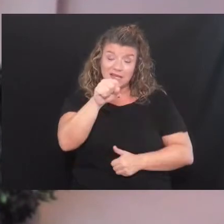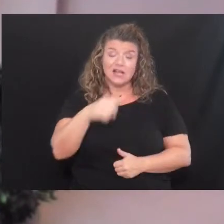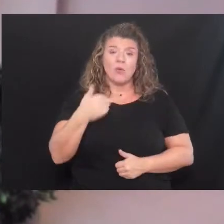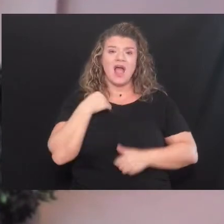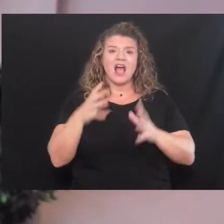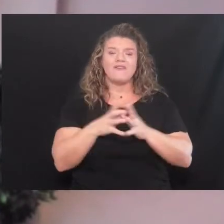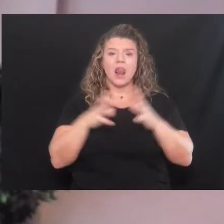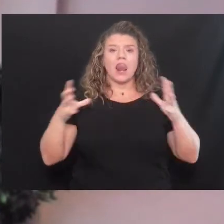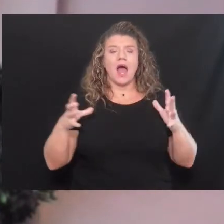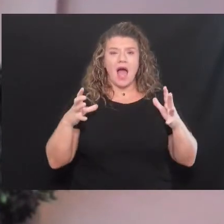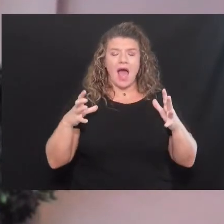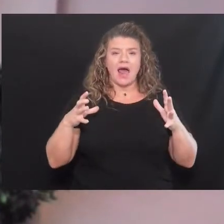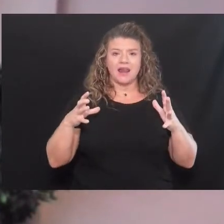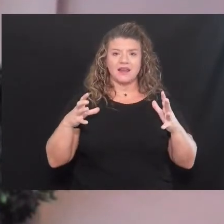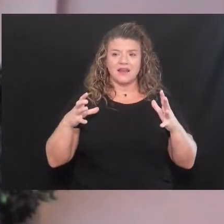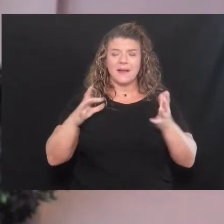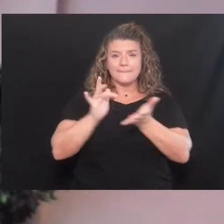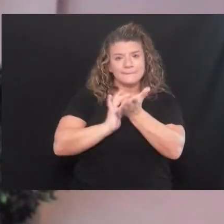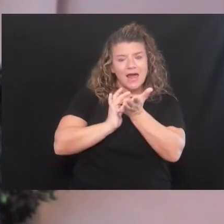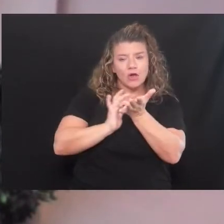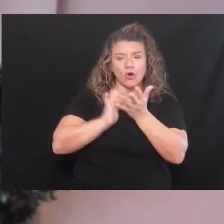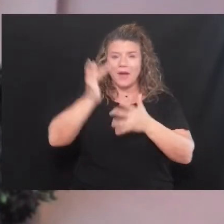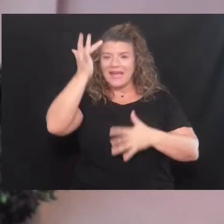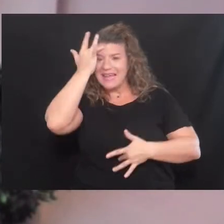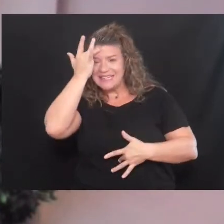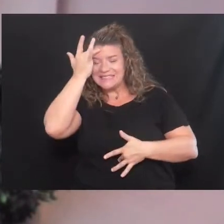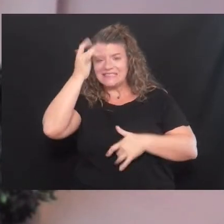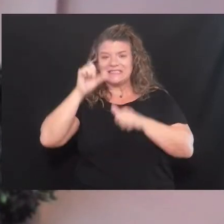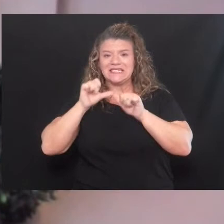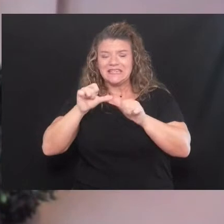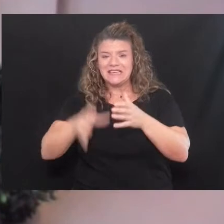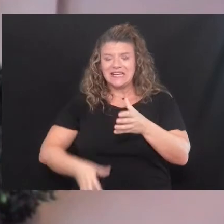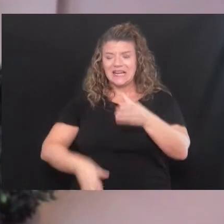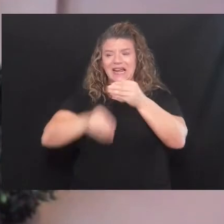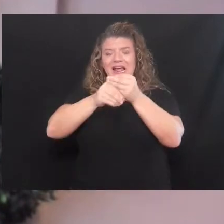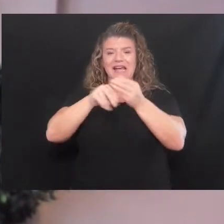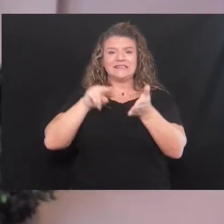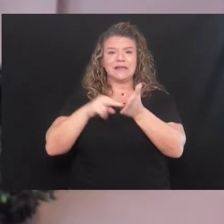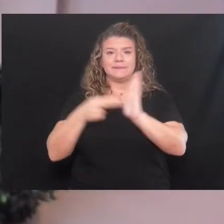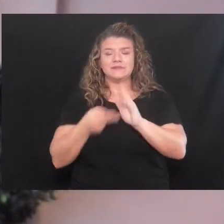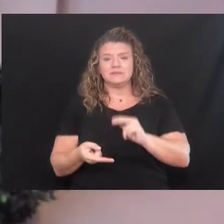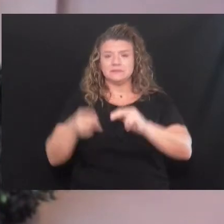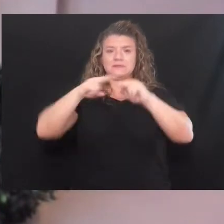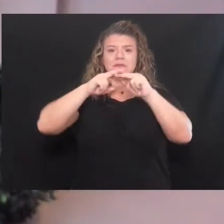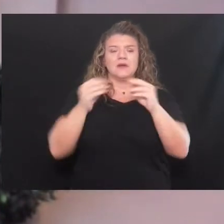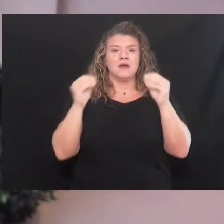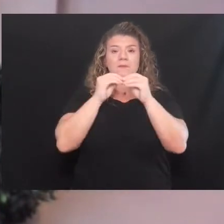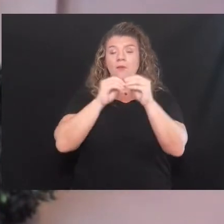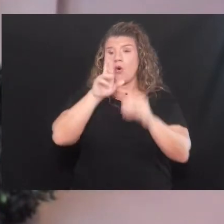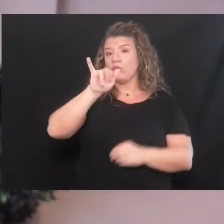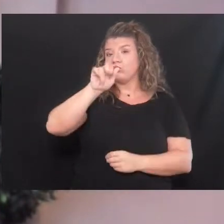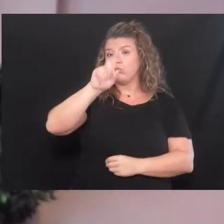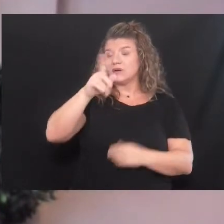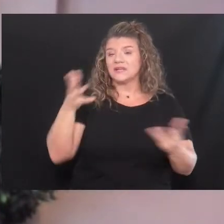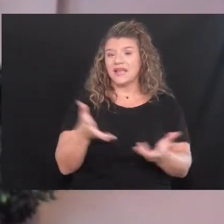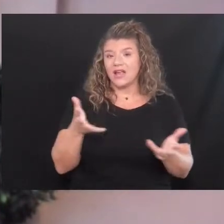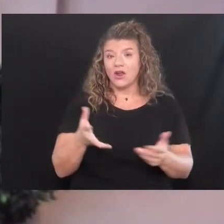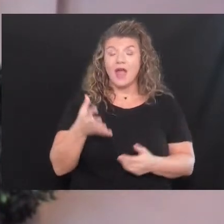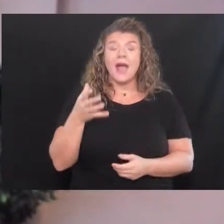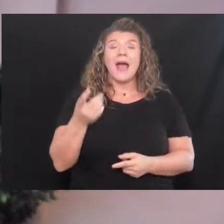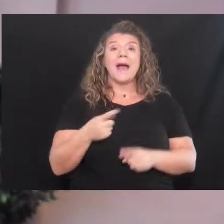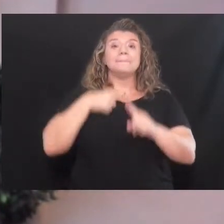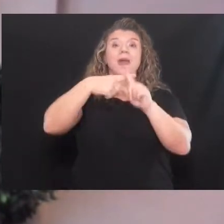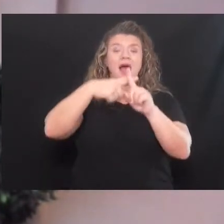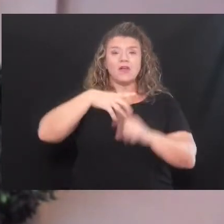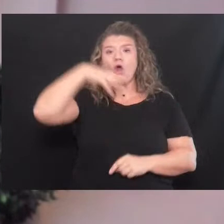of coexisting medical illness, which puts our population at much higher risk, as we've talked about. And we have an older